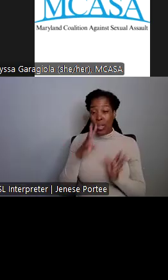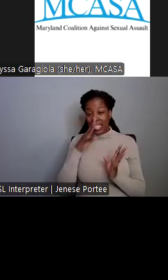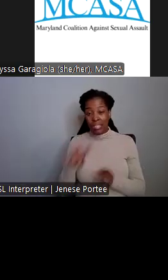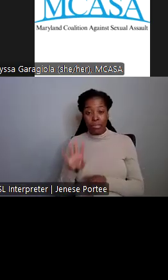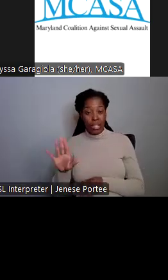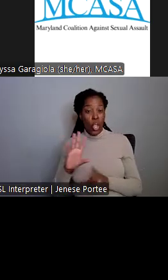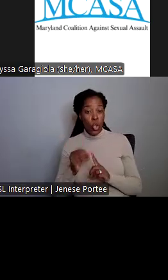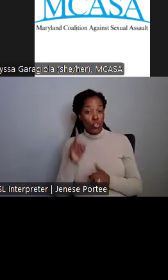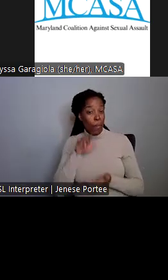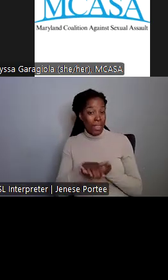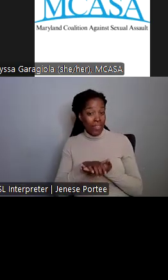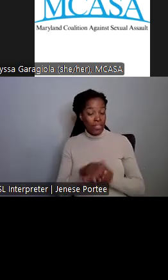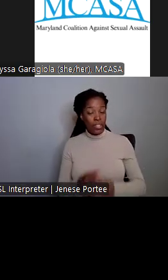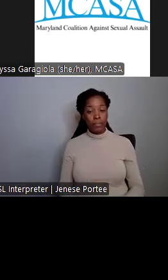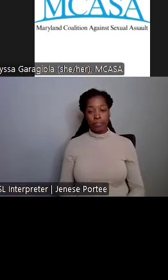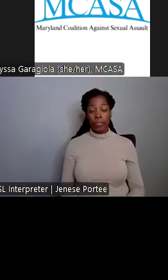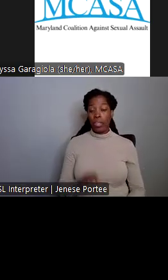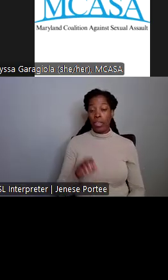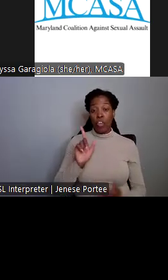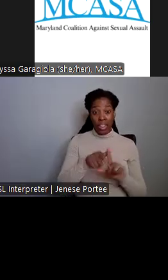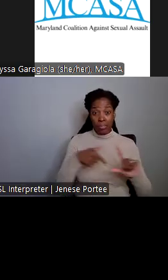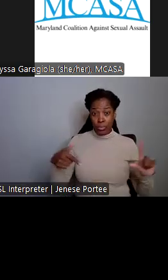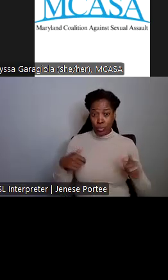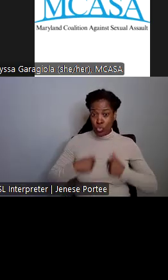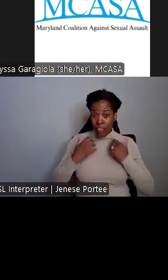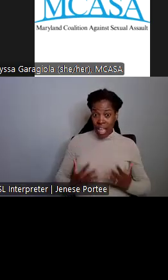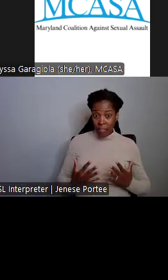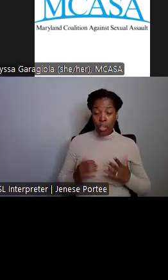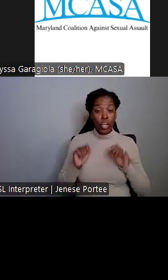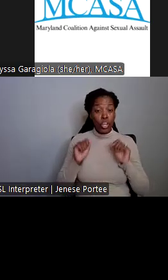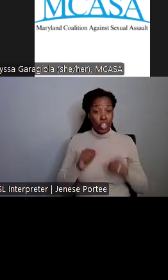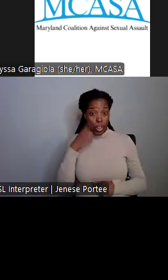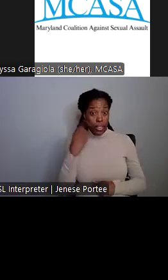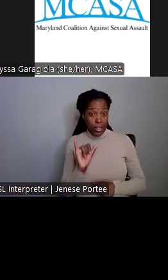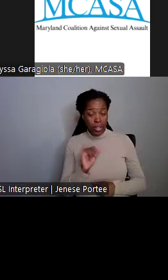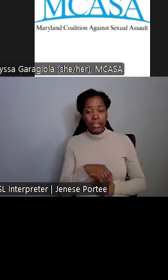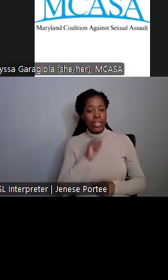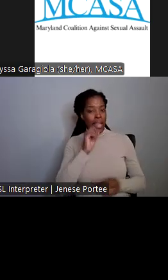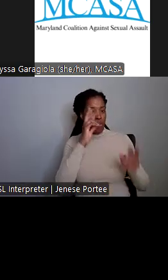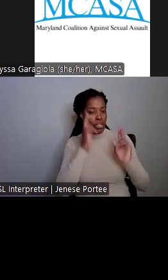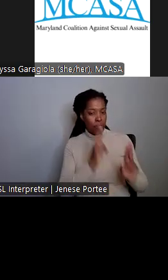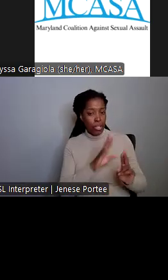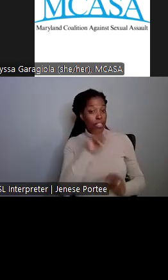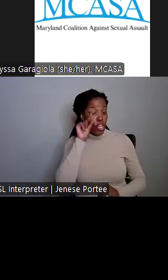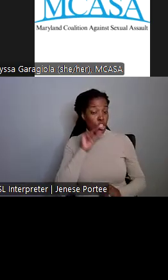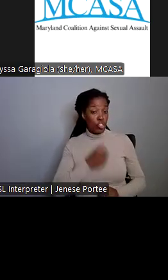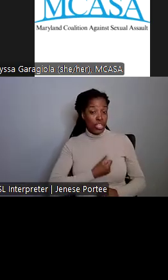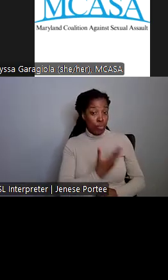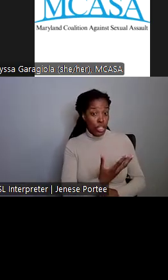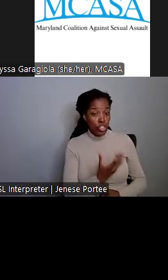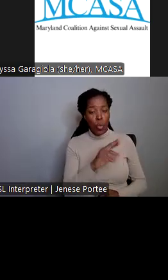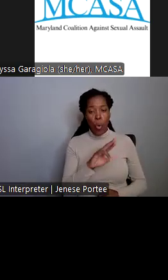For an LGBTQ survivor, it could look like not respecting their gender expression or misgendering